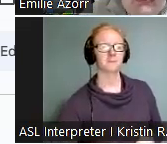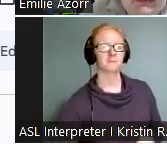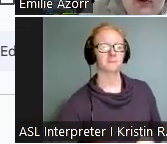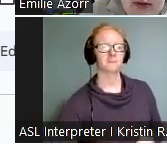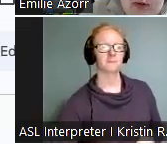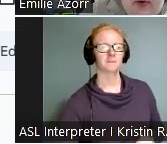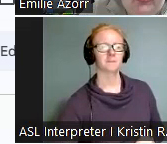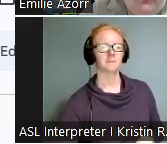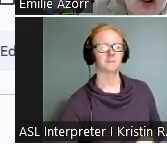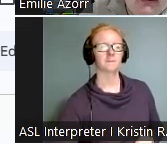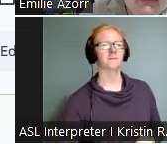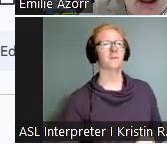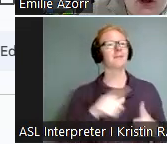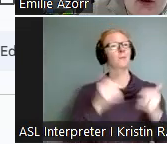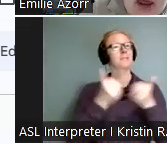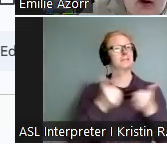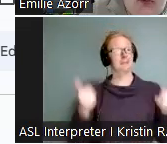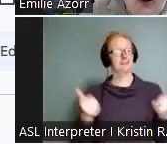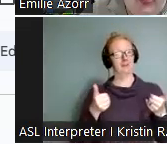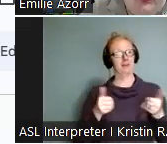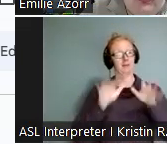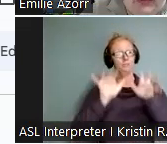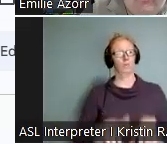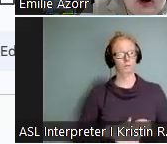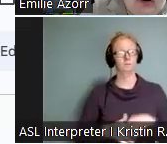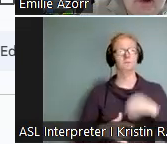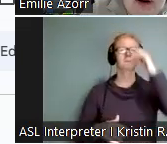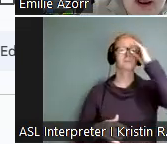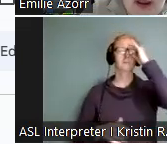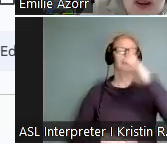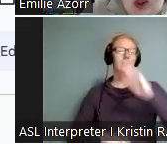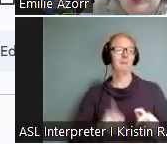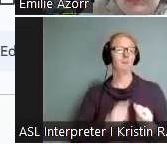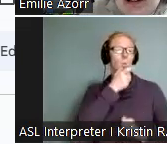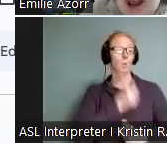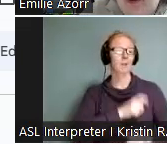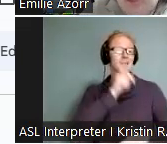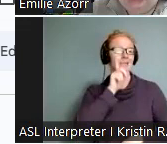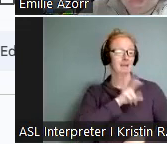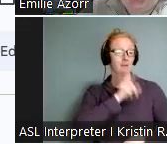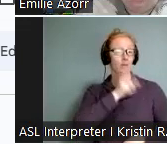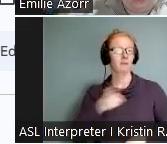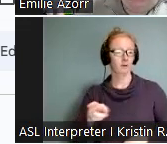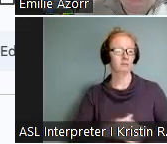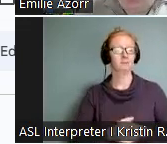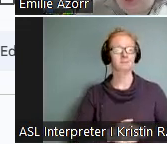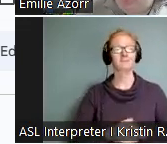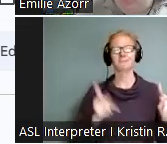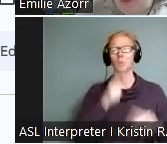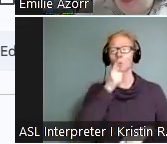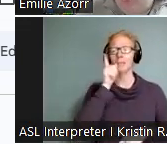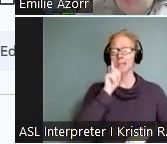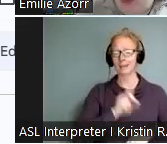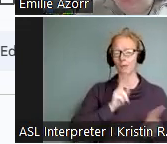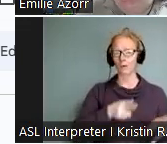Next, we separately wrote, does the policy take into account persons who are deaf and hard of hearing? Once again, folks who are deaf and hard of hearing